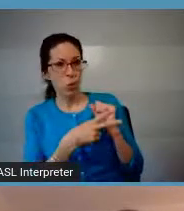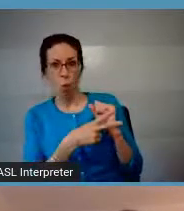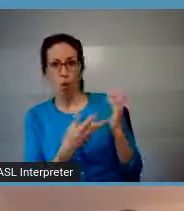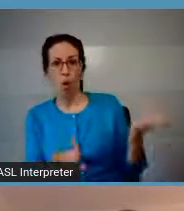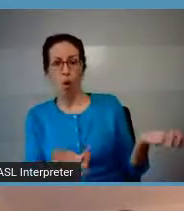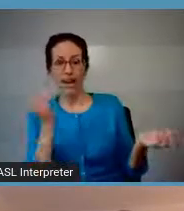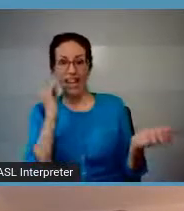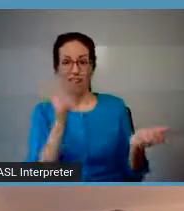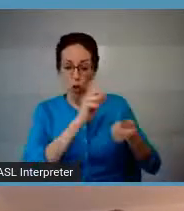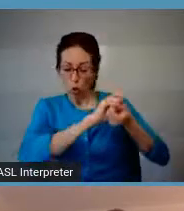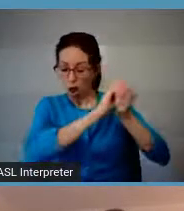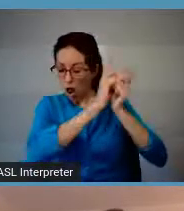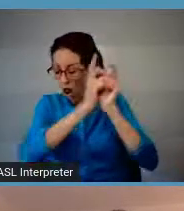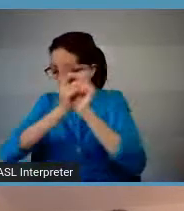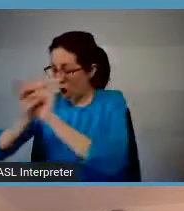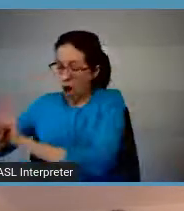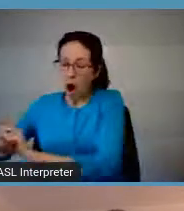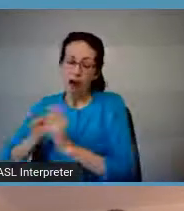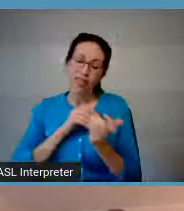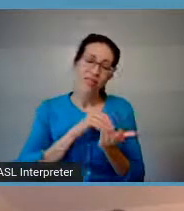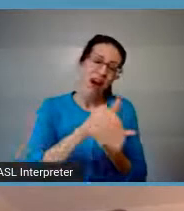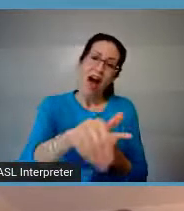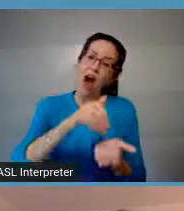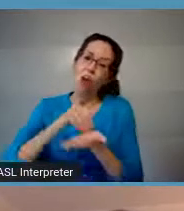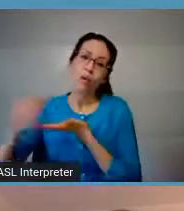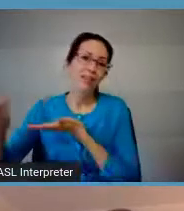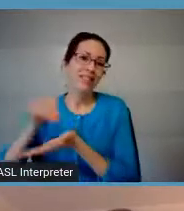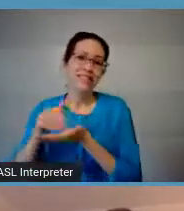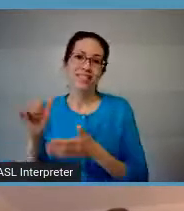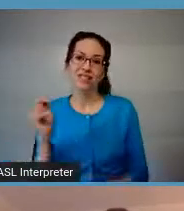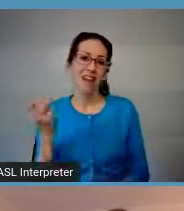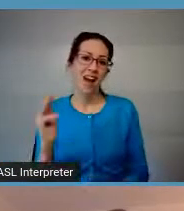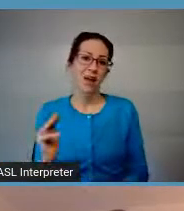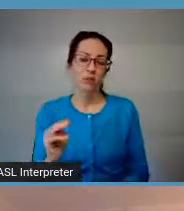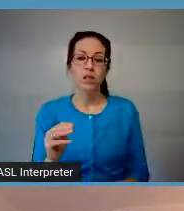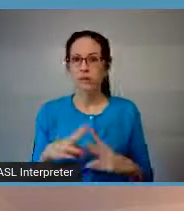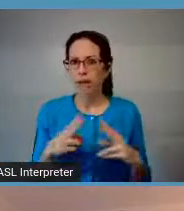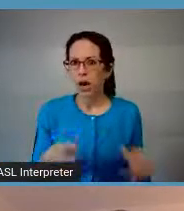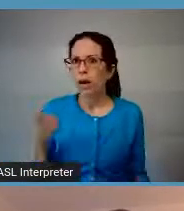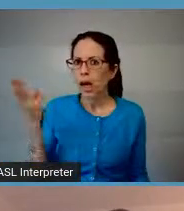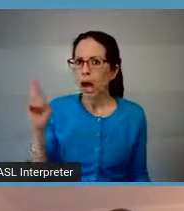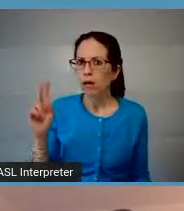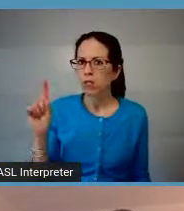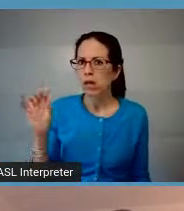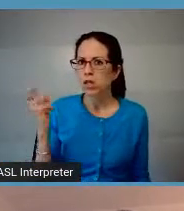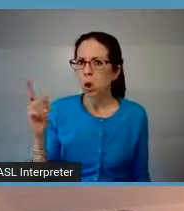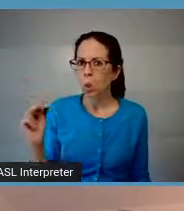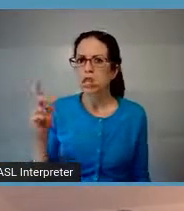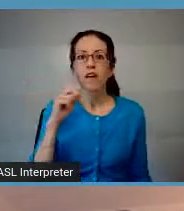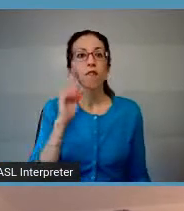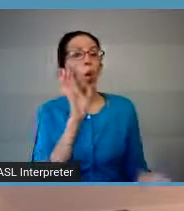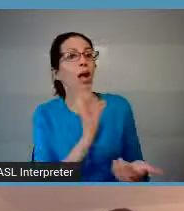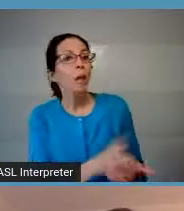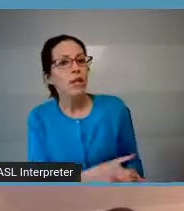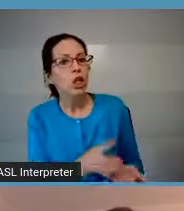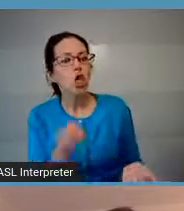digitizing thousands of items and you're going to a pretty high resolution, say for images, or lots and lots of hours